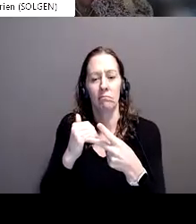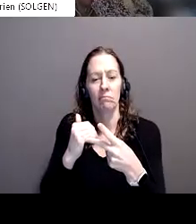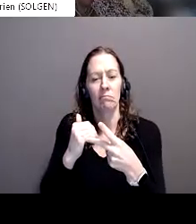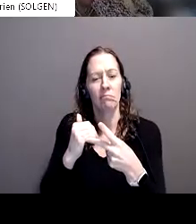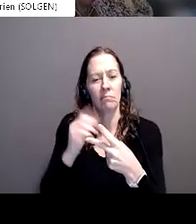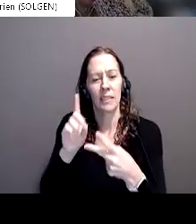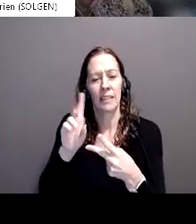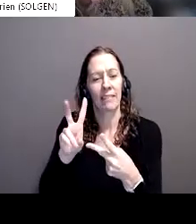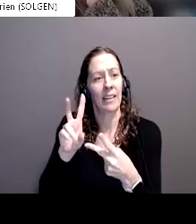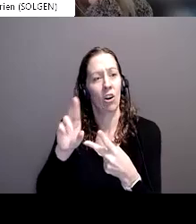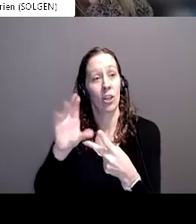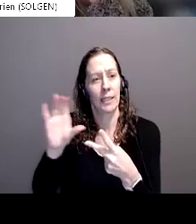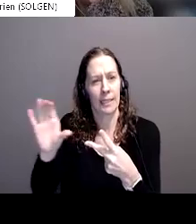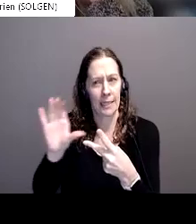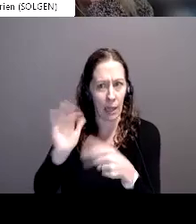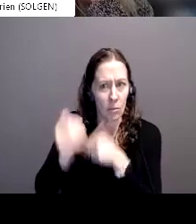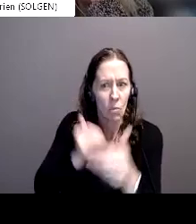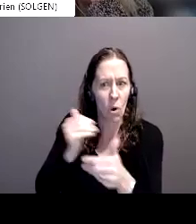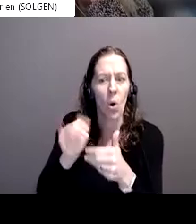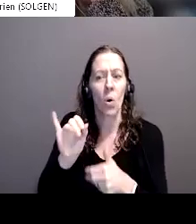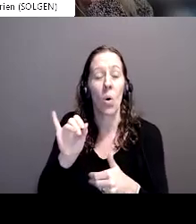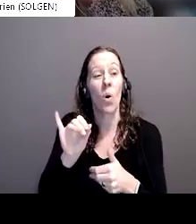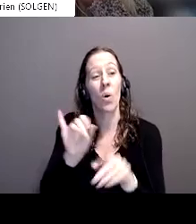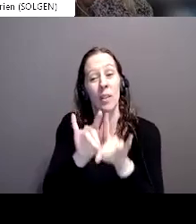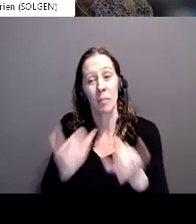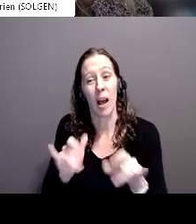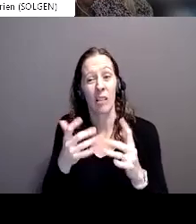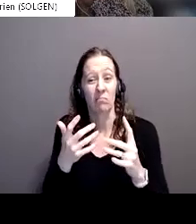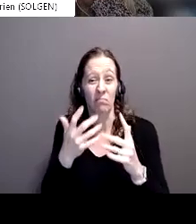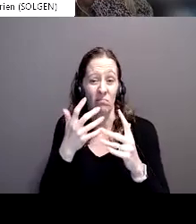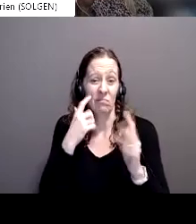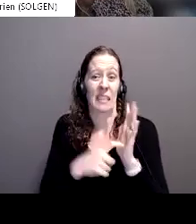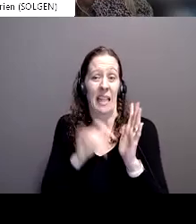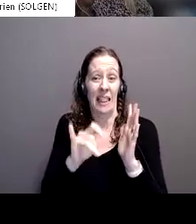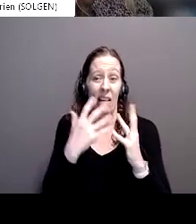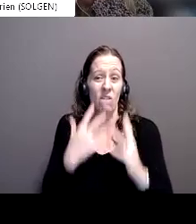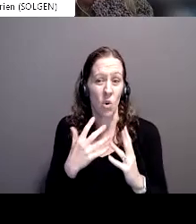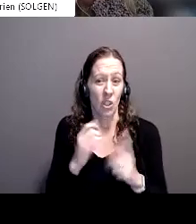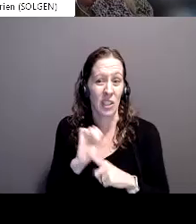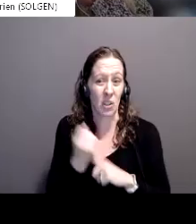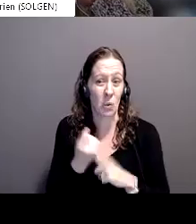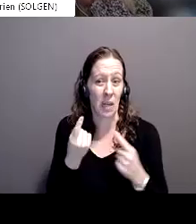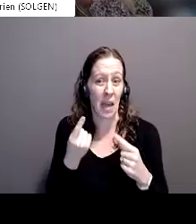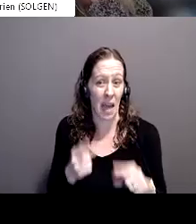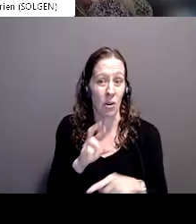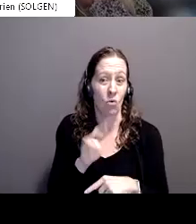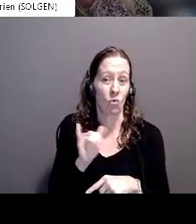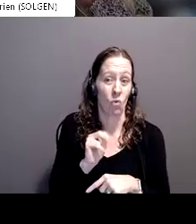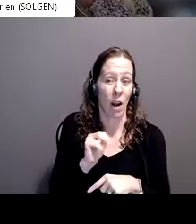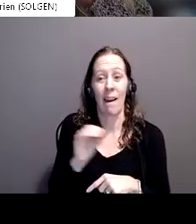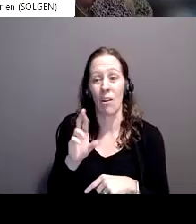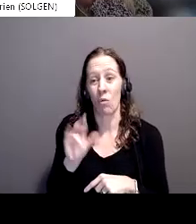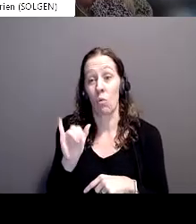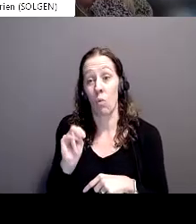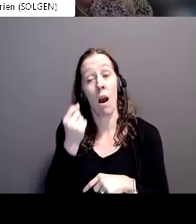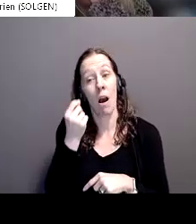think, informative for everyone. And then going through the unfortunate situation that did happen, but we come out with some really good recommendations